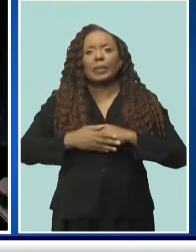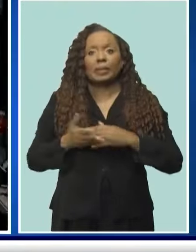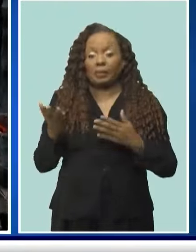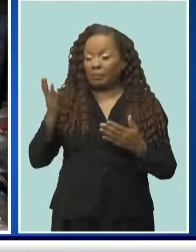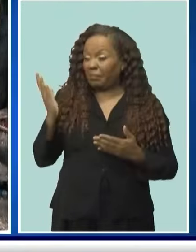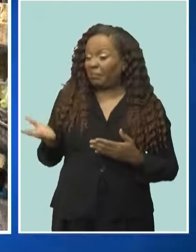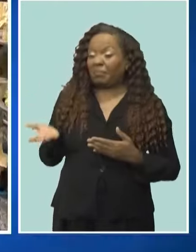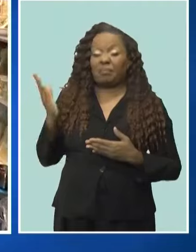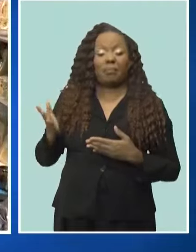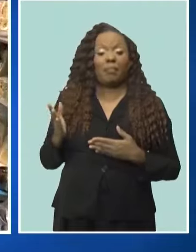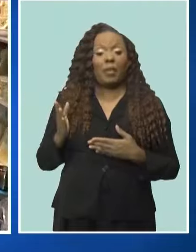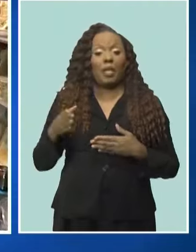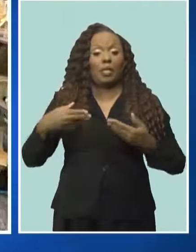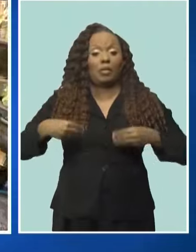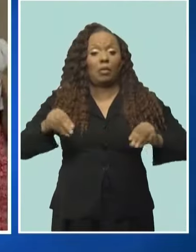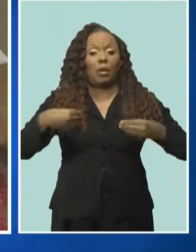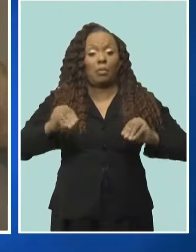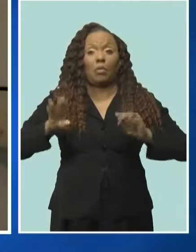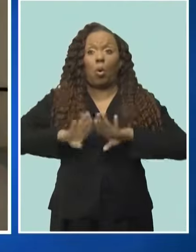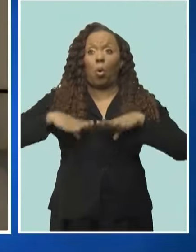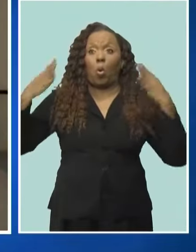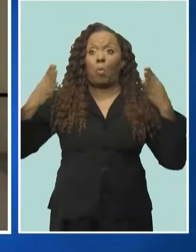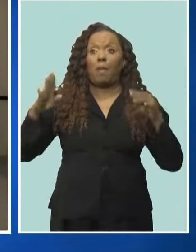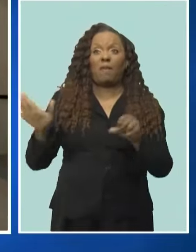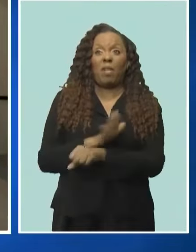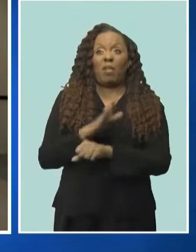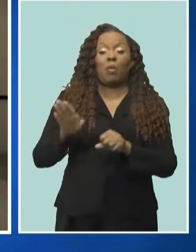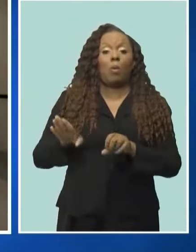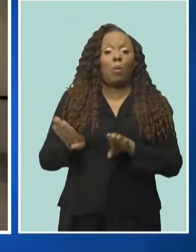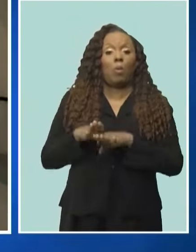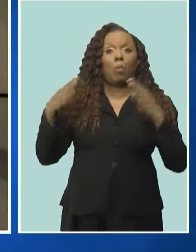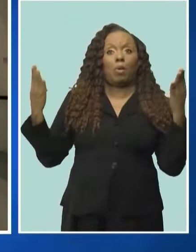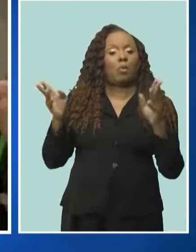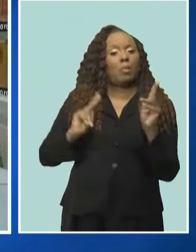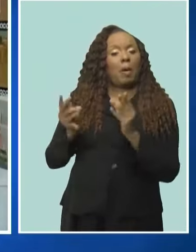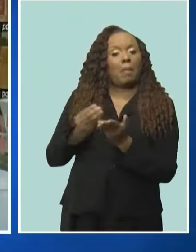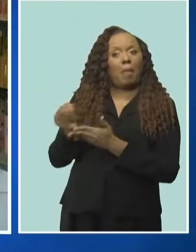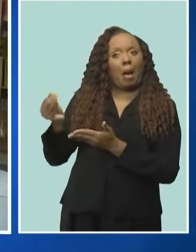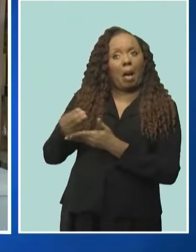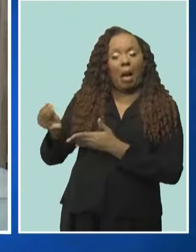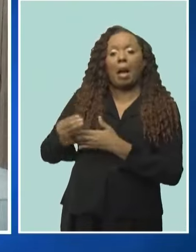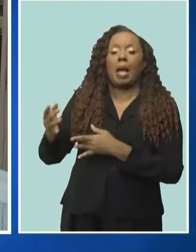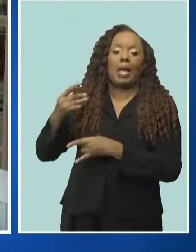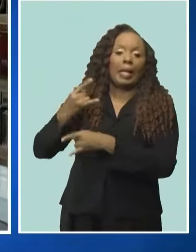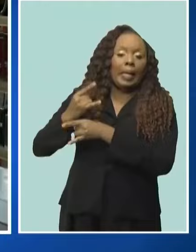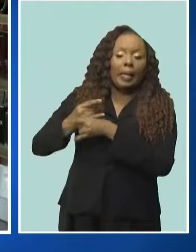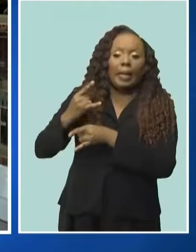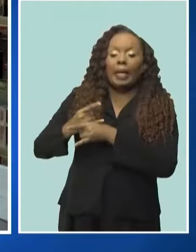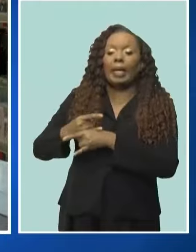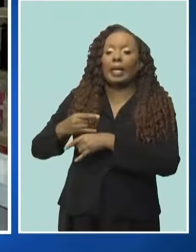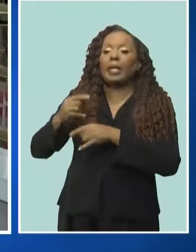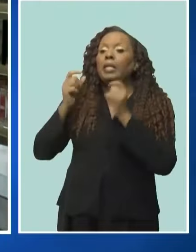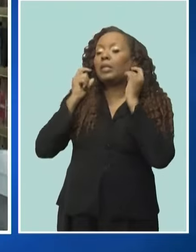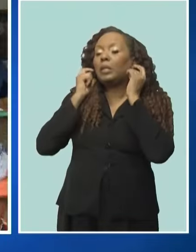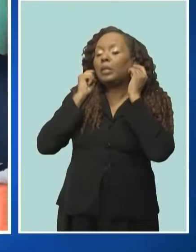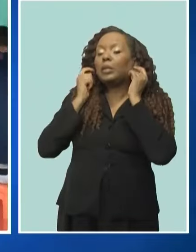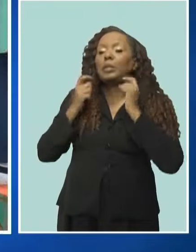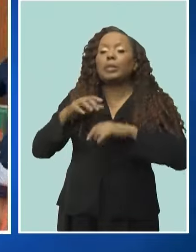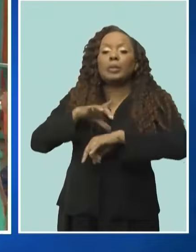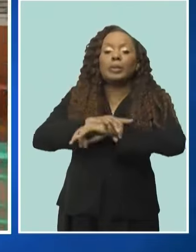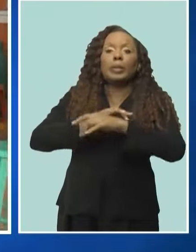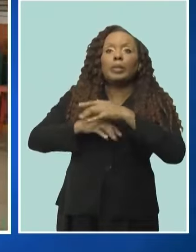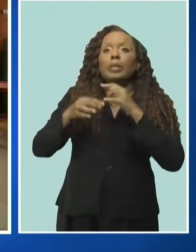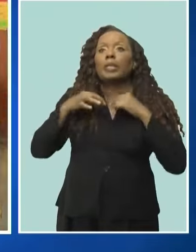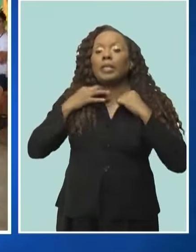and duty-free shops were fully open for business to allow tourists to purchase souvenirs, liquor, jewelry and other items. Some sampled